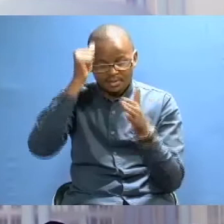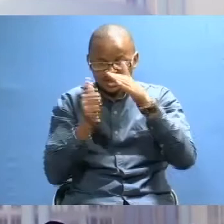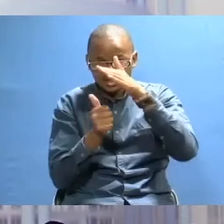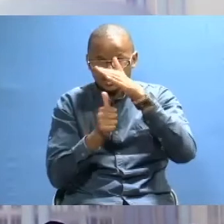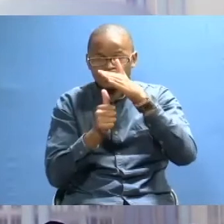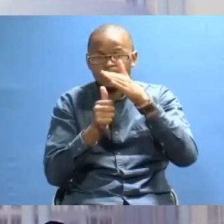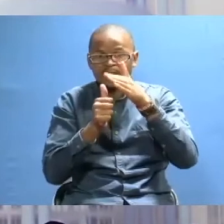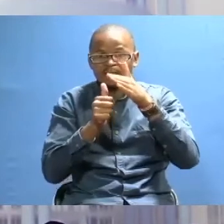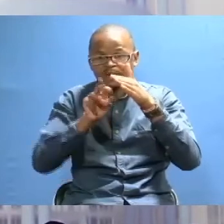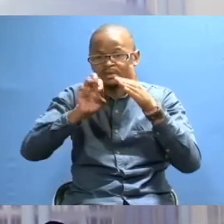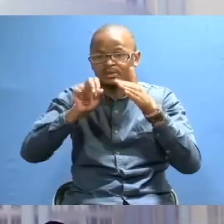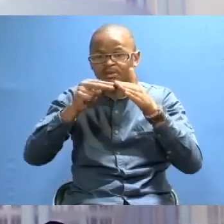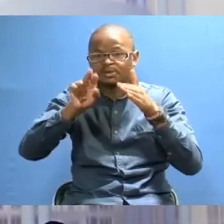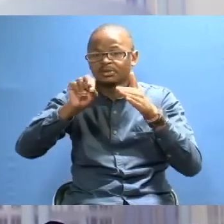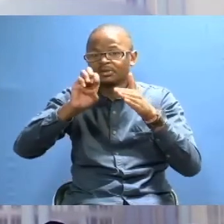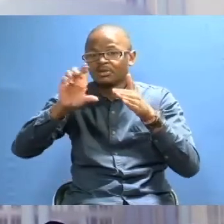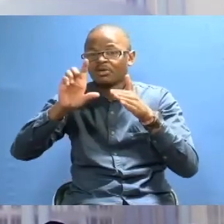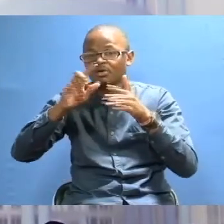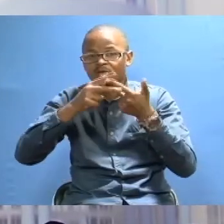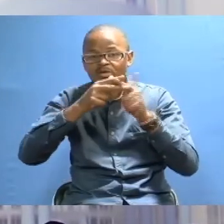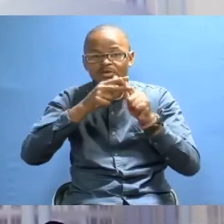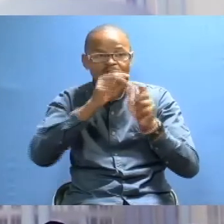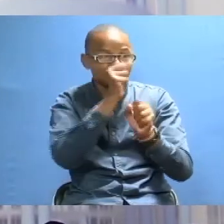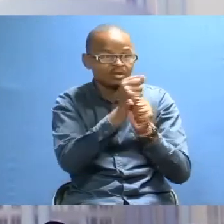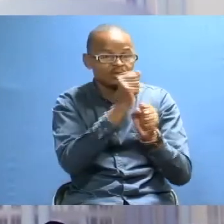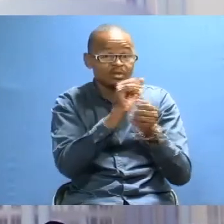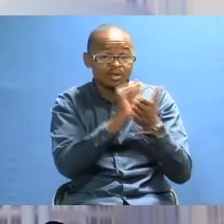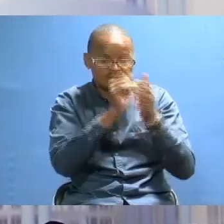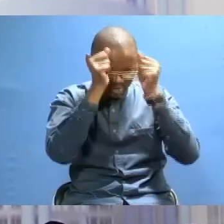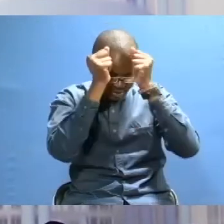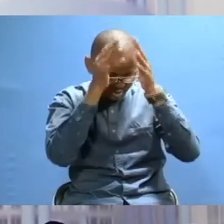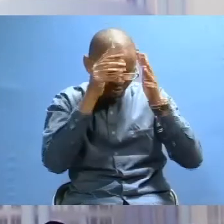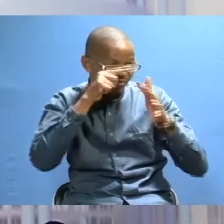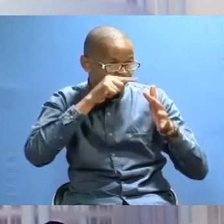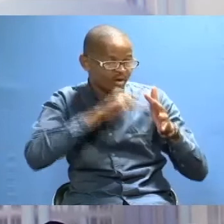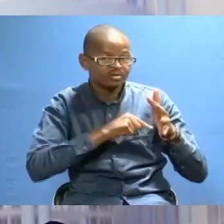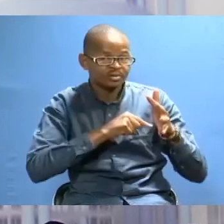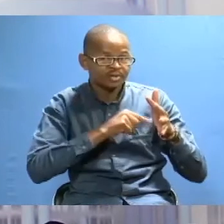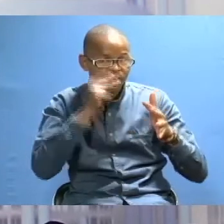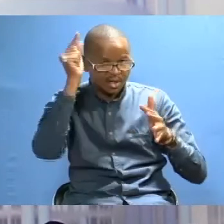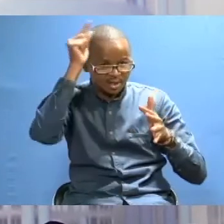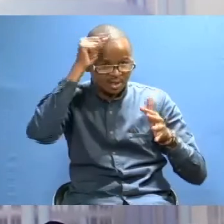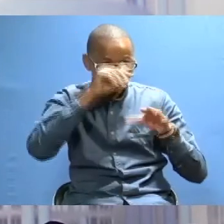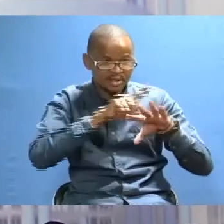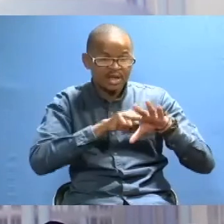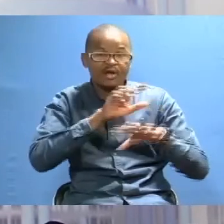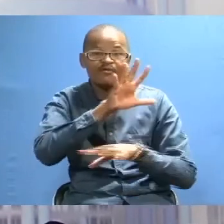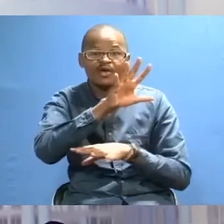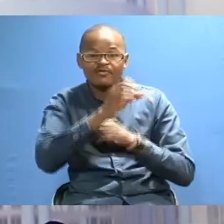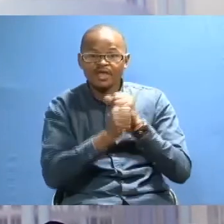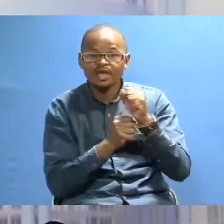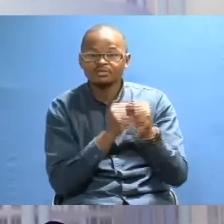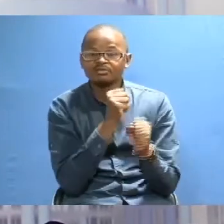Science Mechanical Engineering. This program is designed so that the students complete the degree in a period of